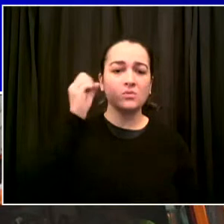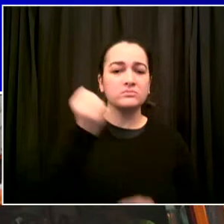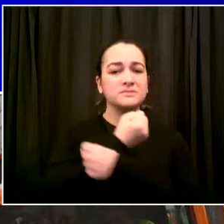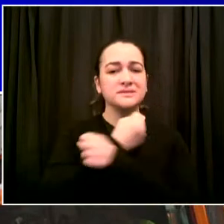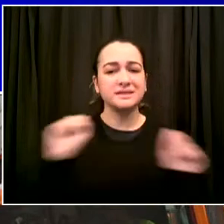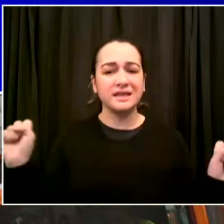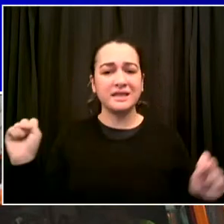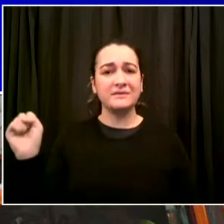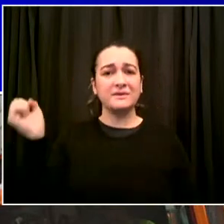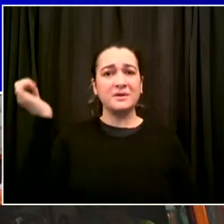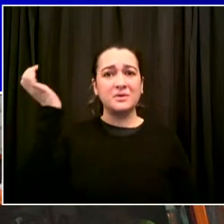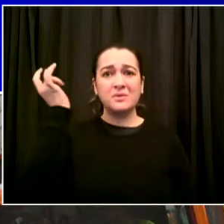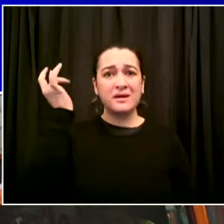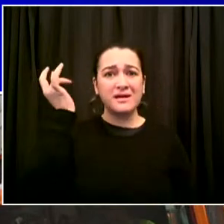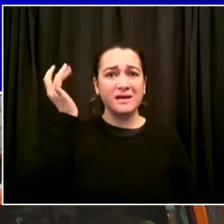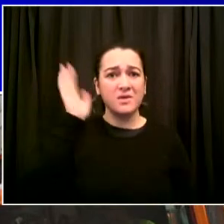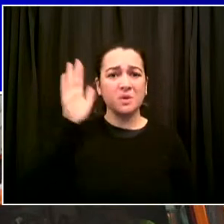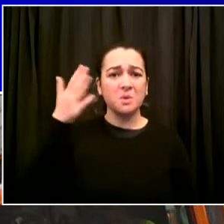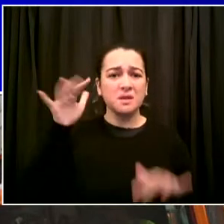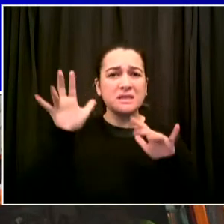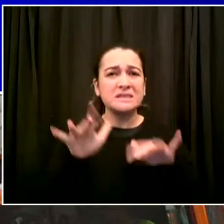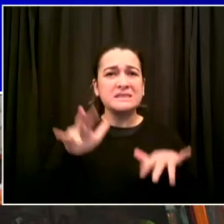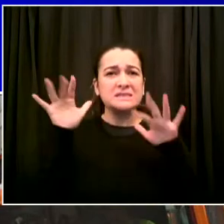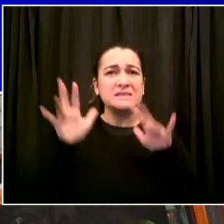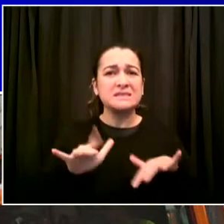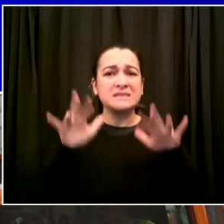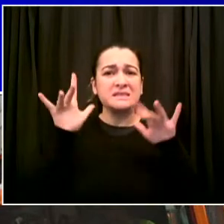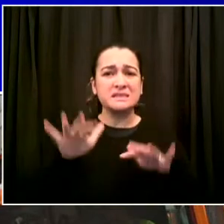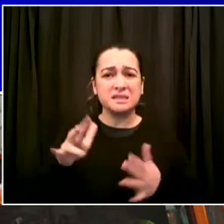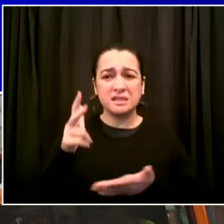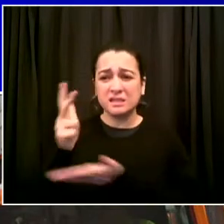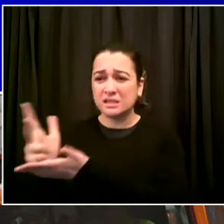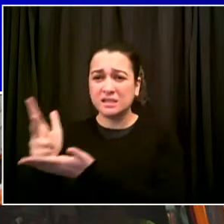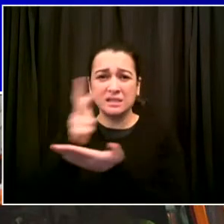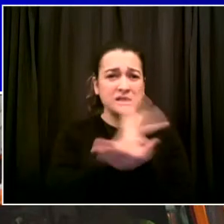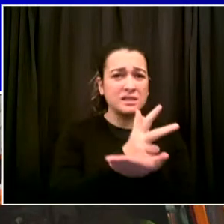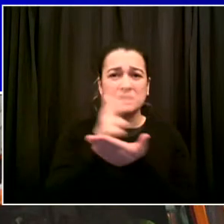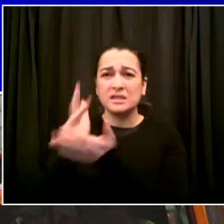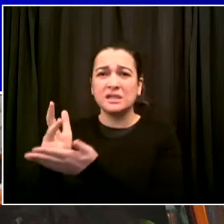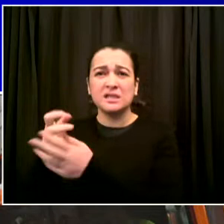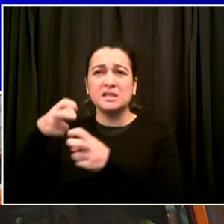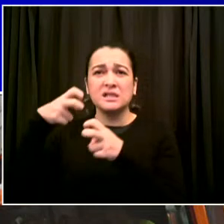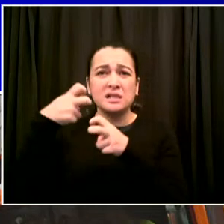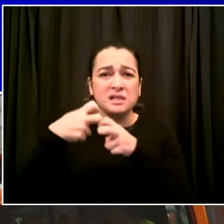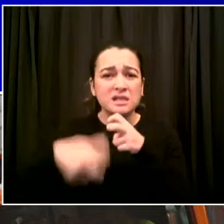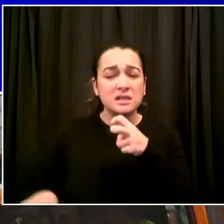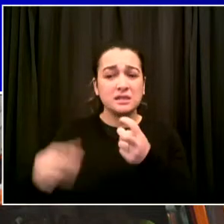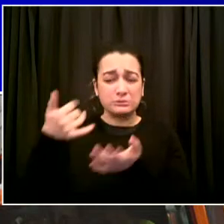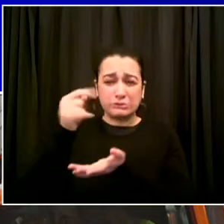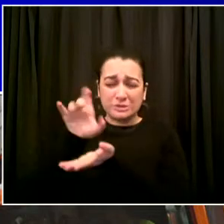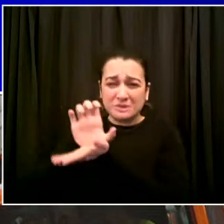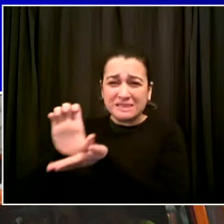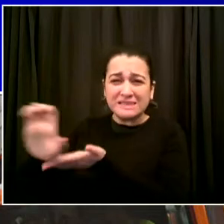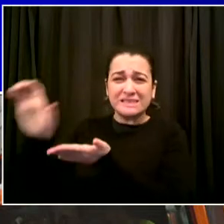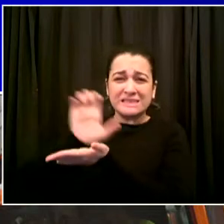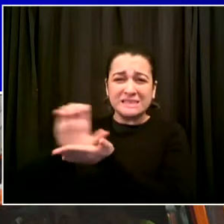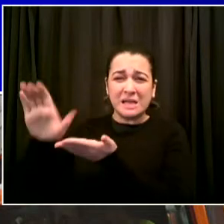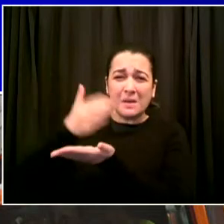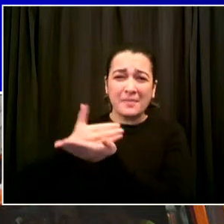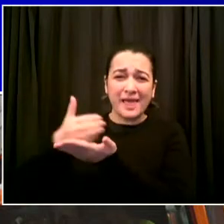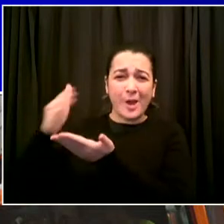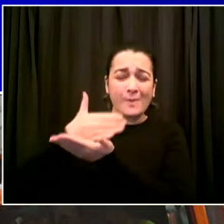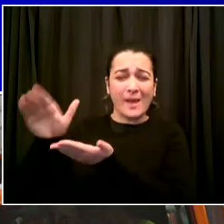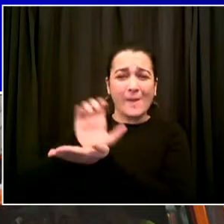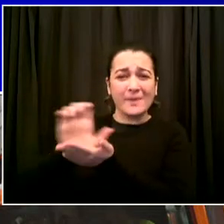because at the most intense points, you're going to see 2 to 4 inches of snow per hour. That is